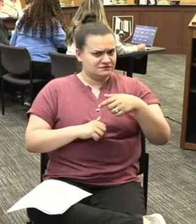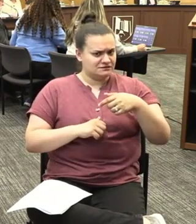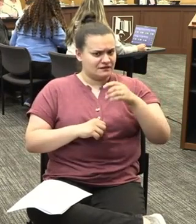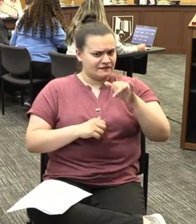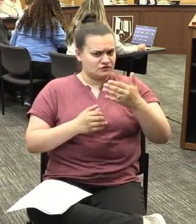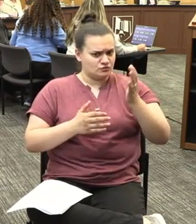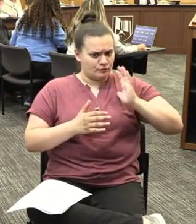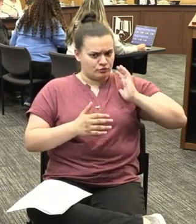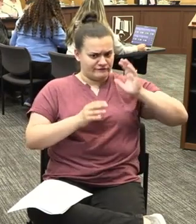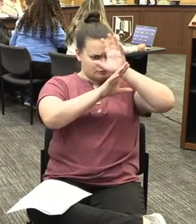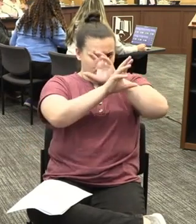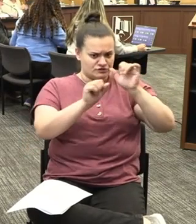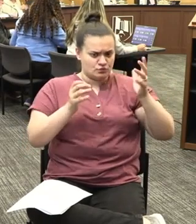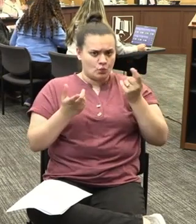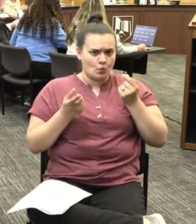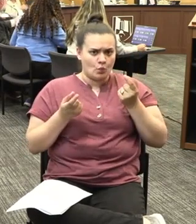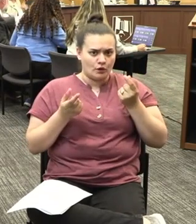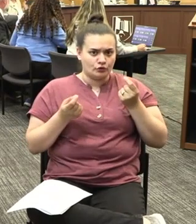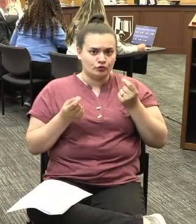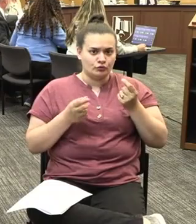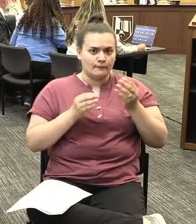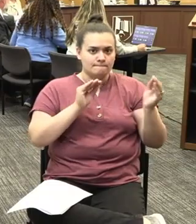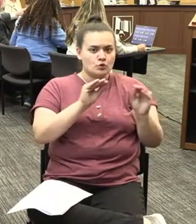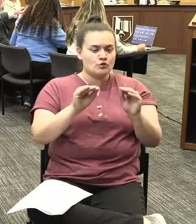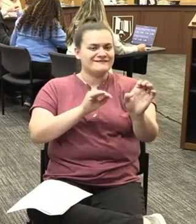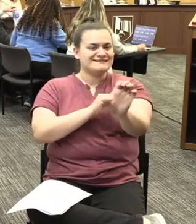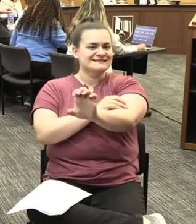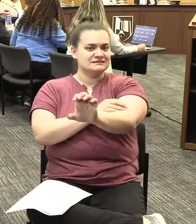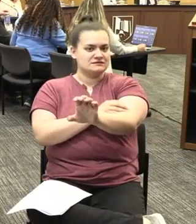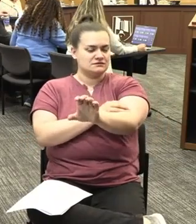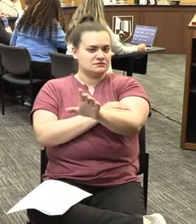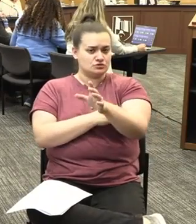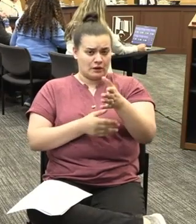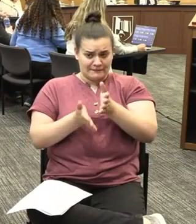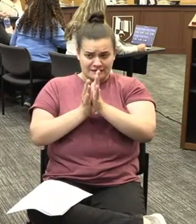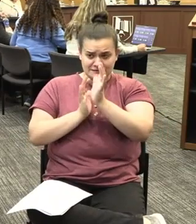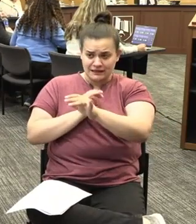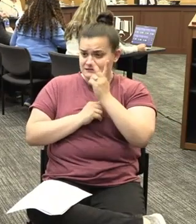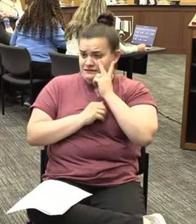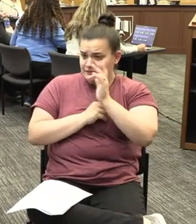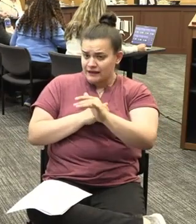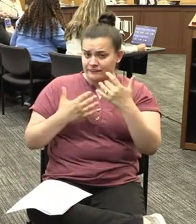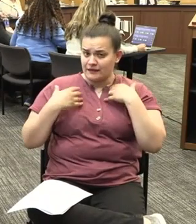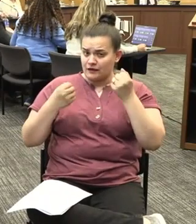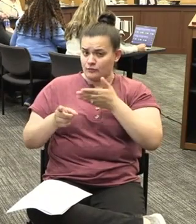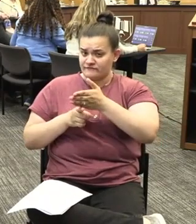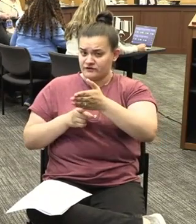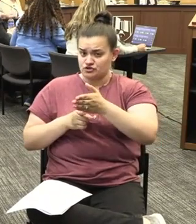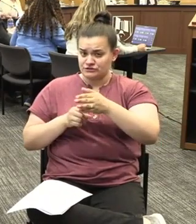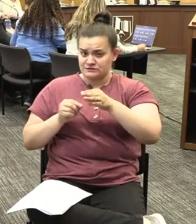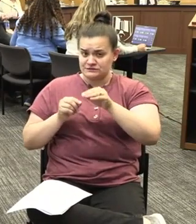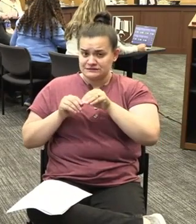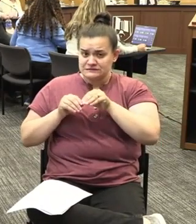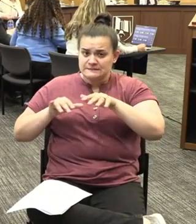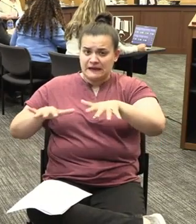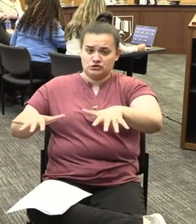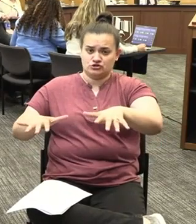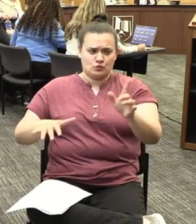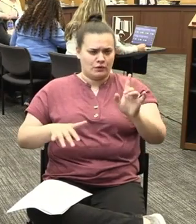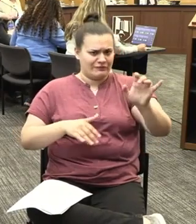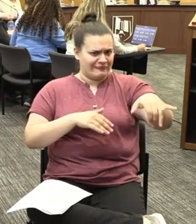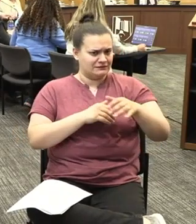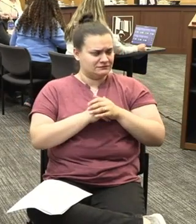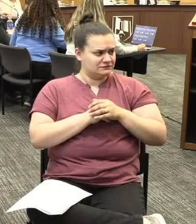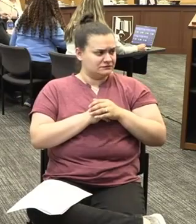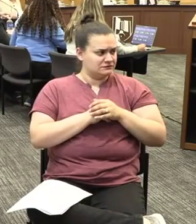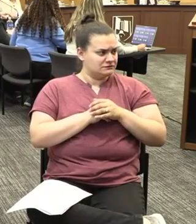previous president wanted to do, is move out east. So I'm just asking, I see that, and then I see the health profession expansion. Where would that be at? Go